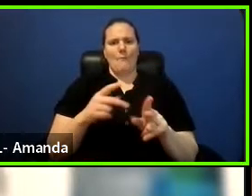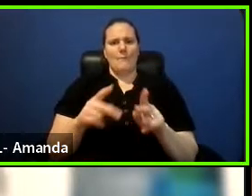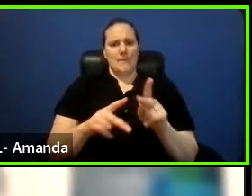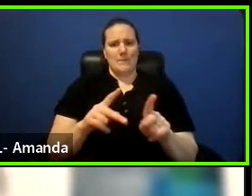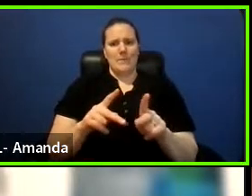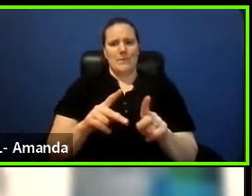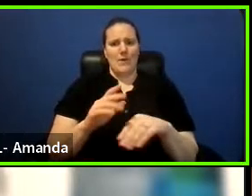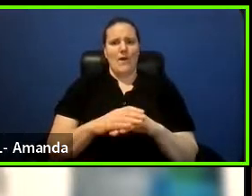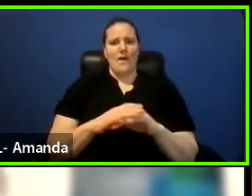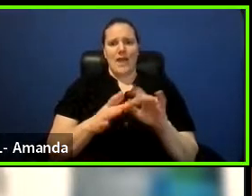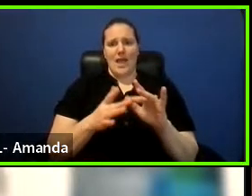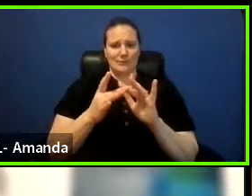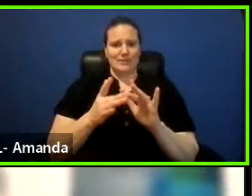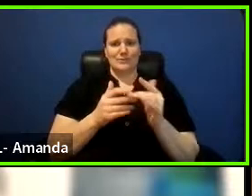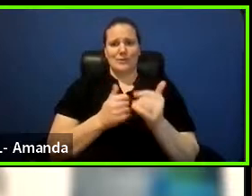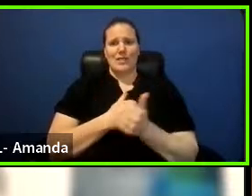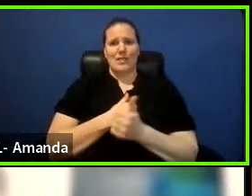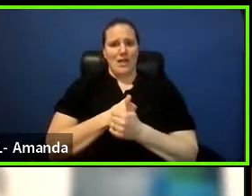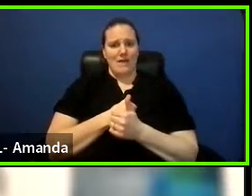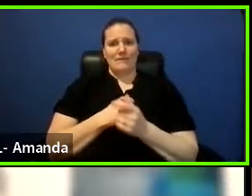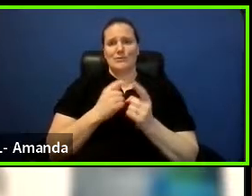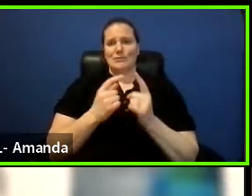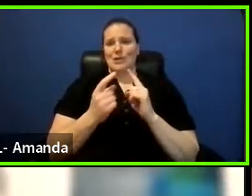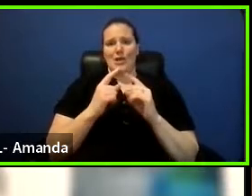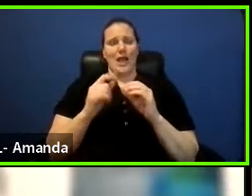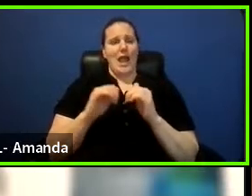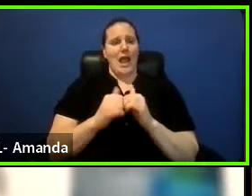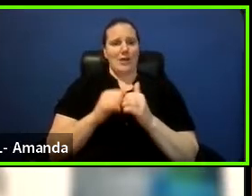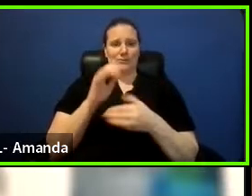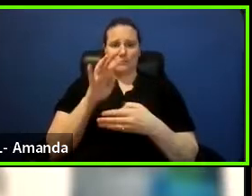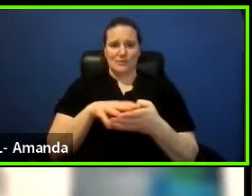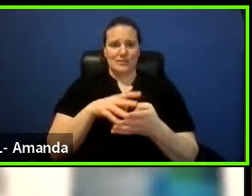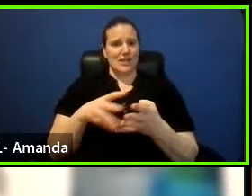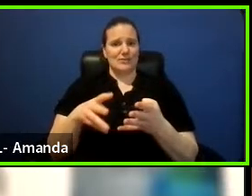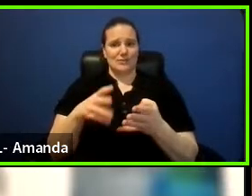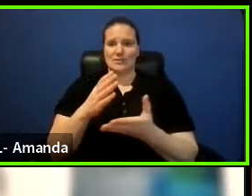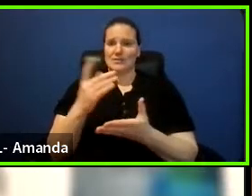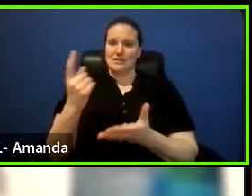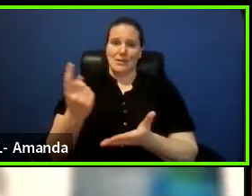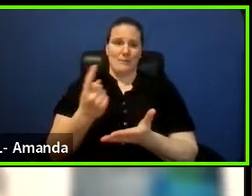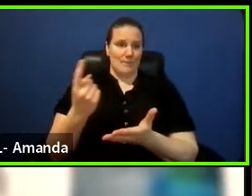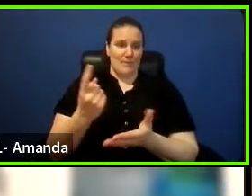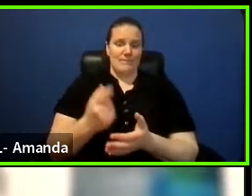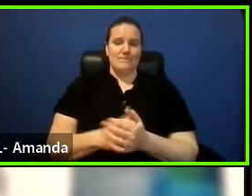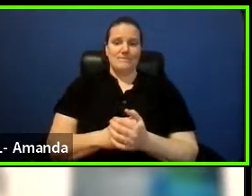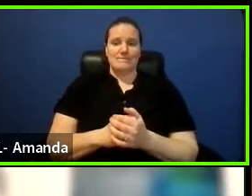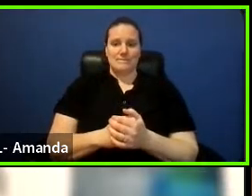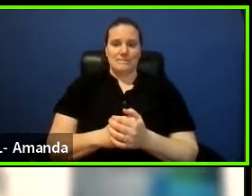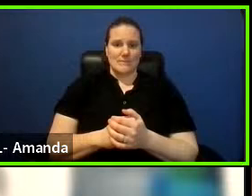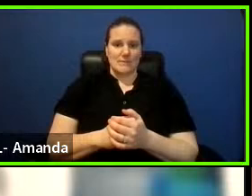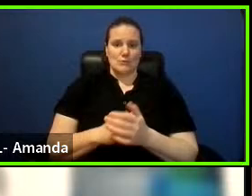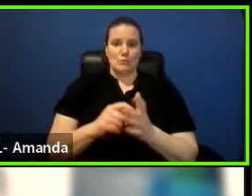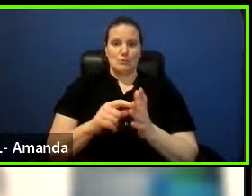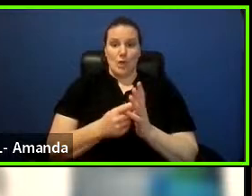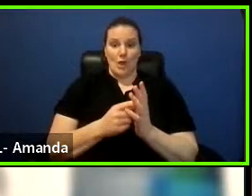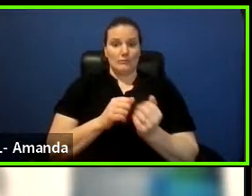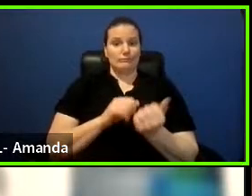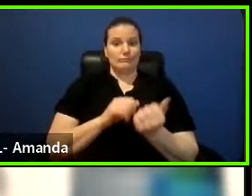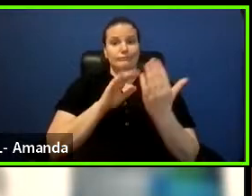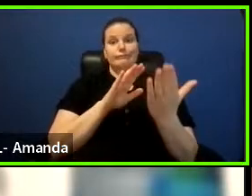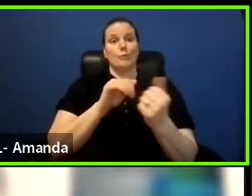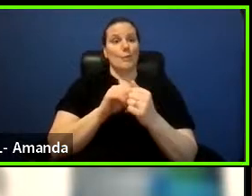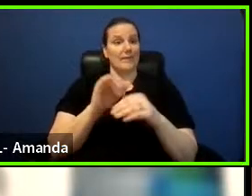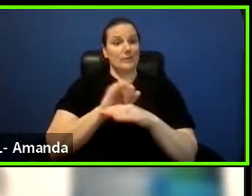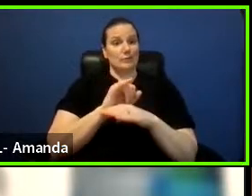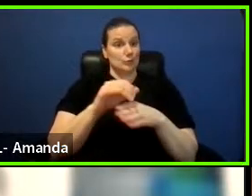on outreach, and would love to be talking about ways to schedule something to start interfacing with our industry a little